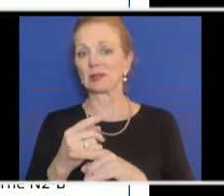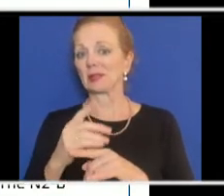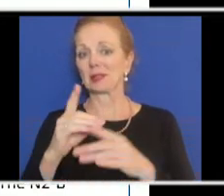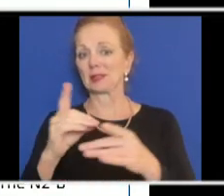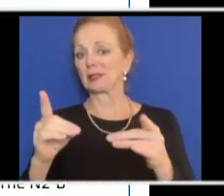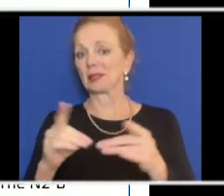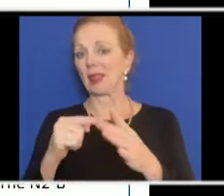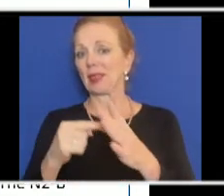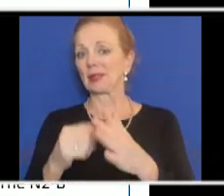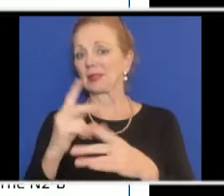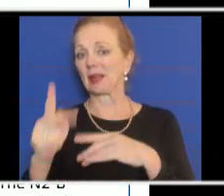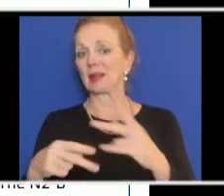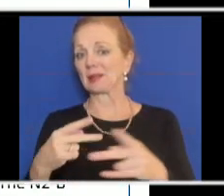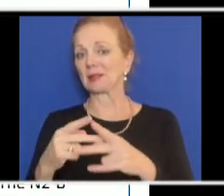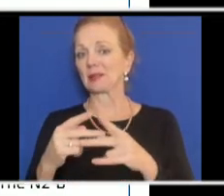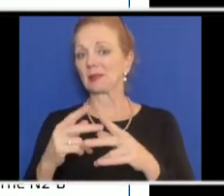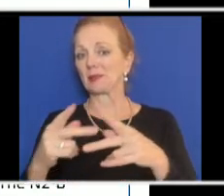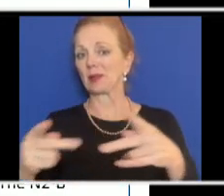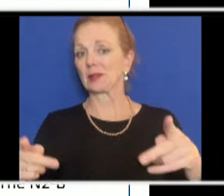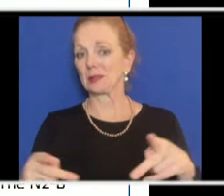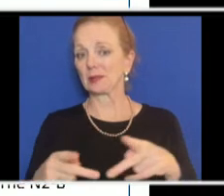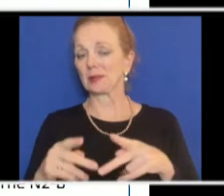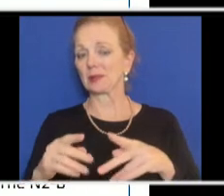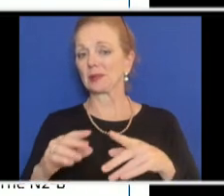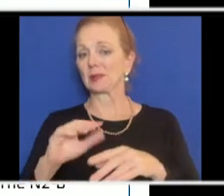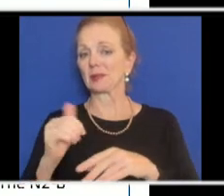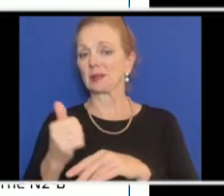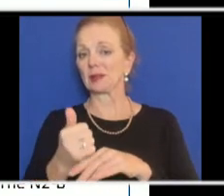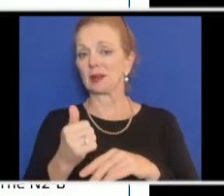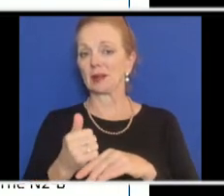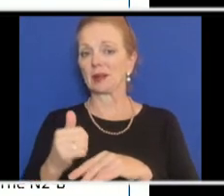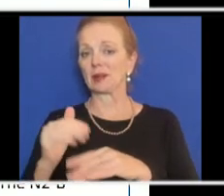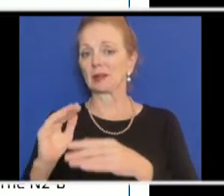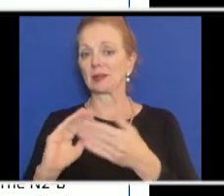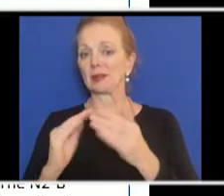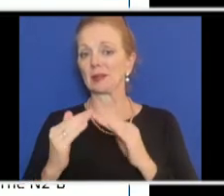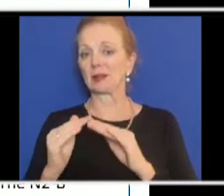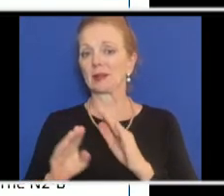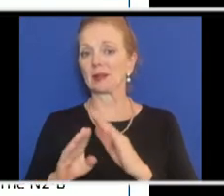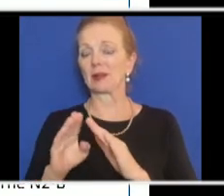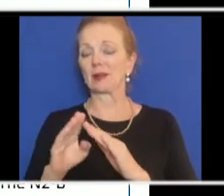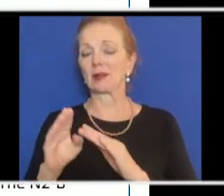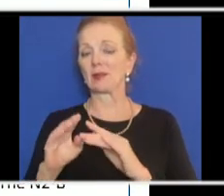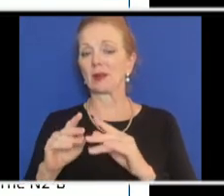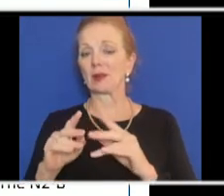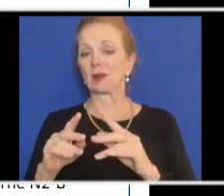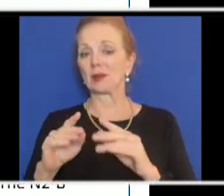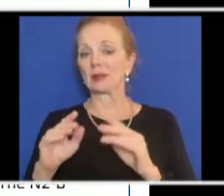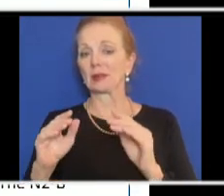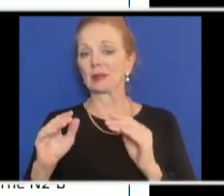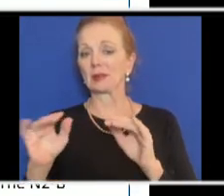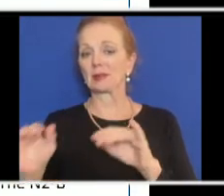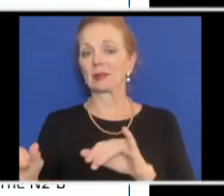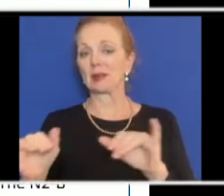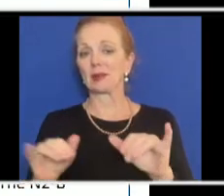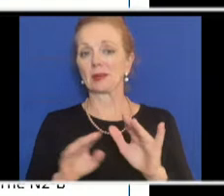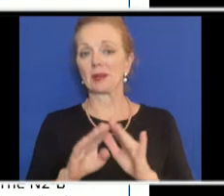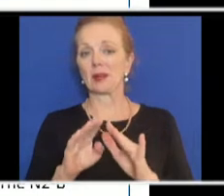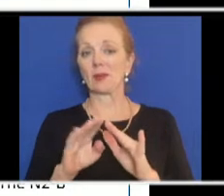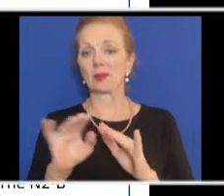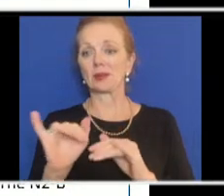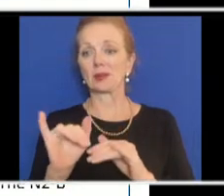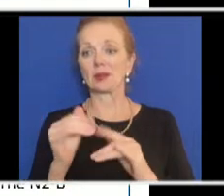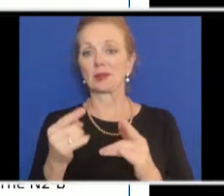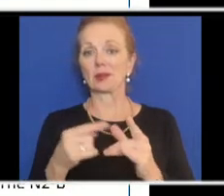this type of site in the core of downtown it would limit the Redevelopment of this site to very similar type of development than what's there